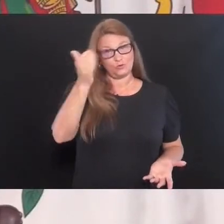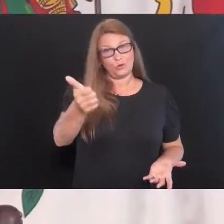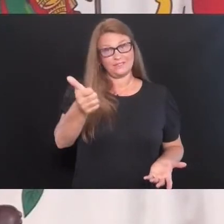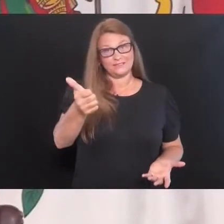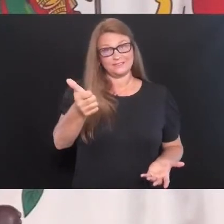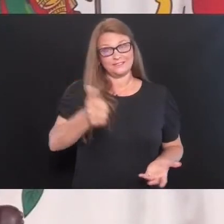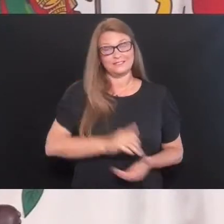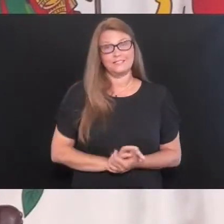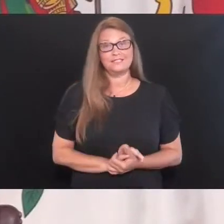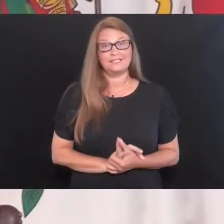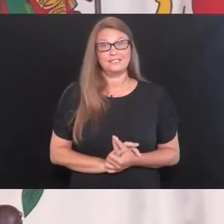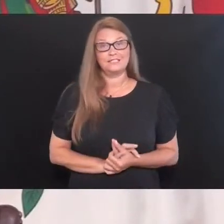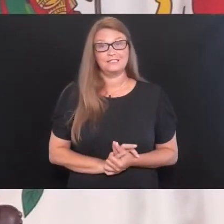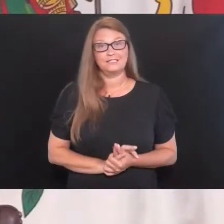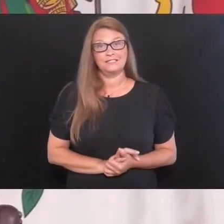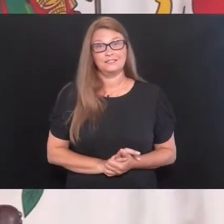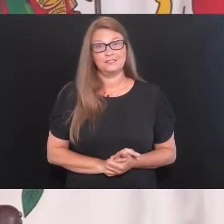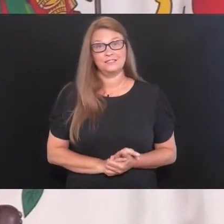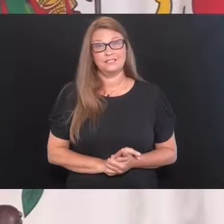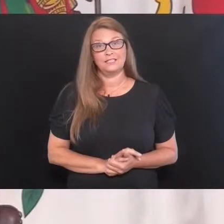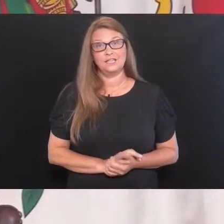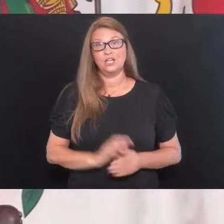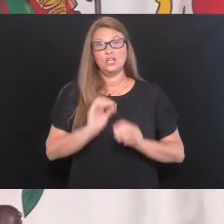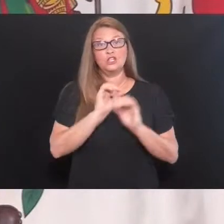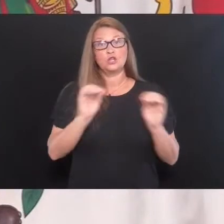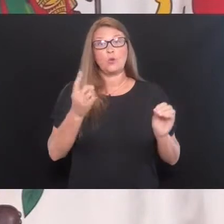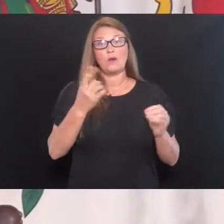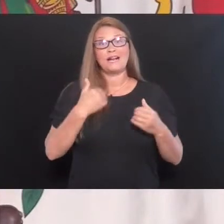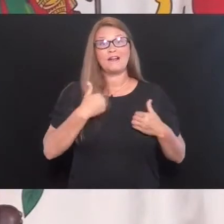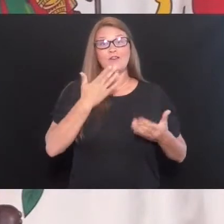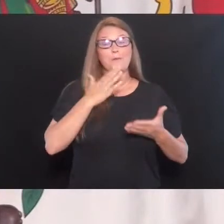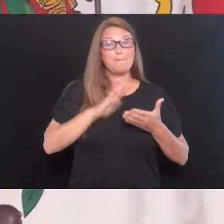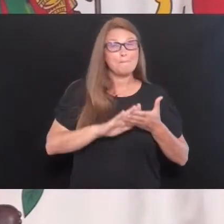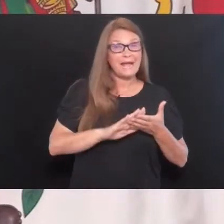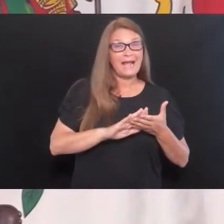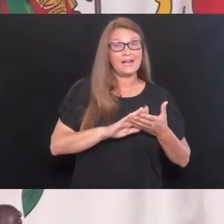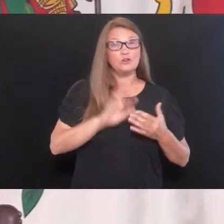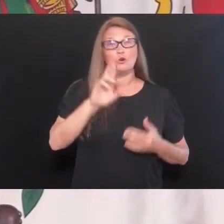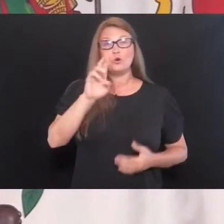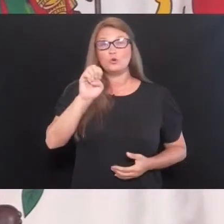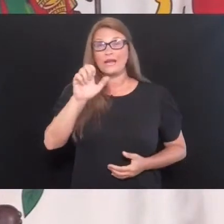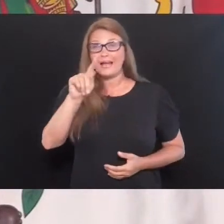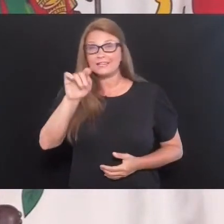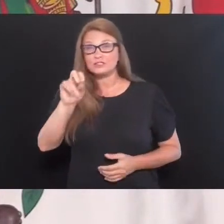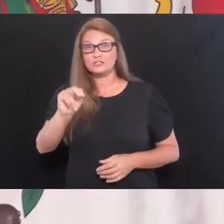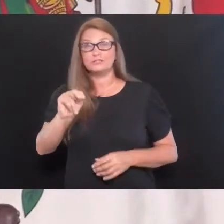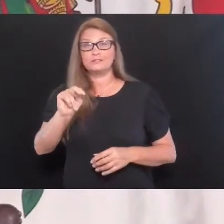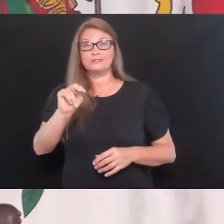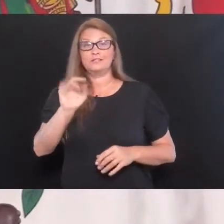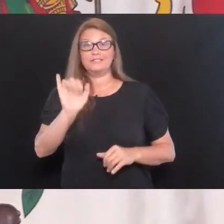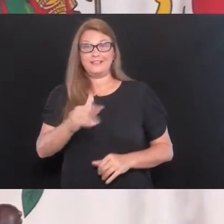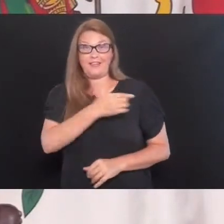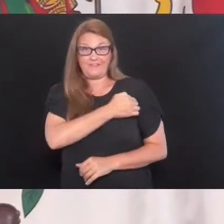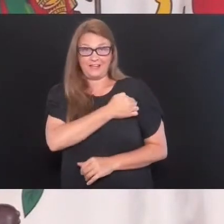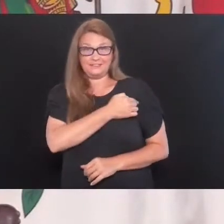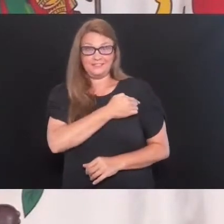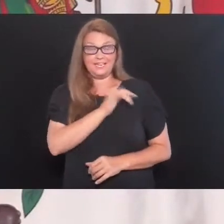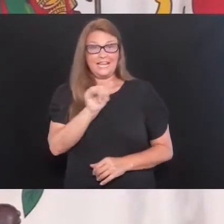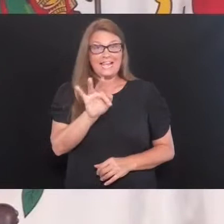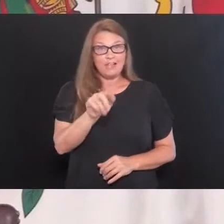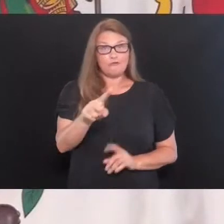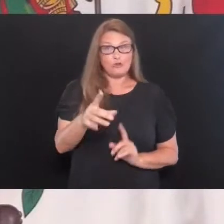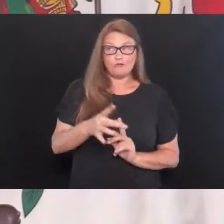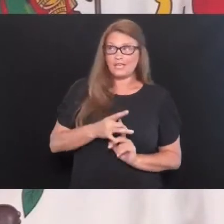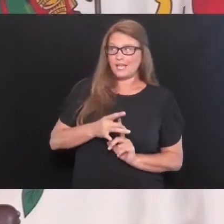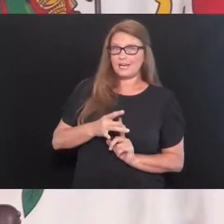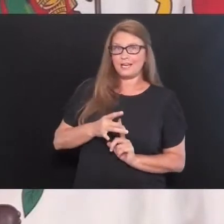almost no one has had a bad reaction to the vaccine, and your choice also is if you get COVID and you